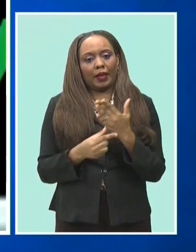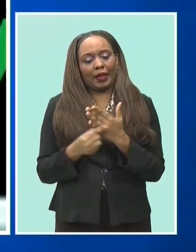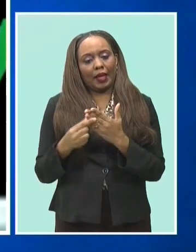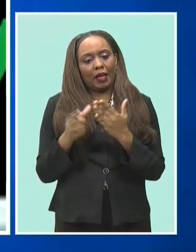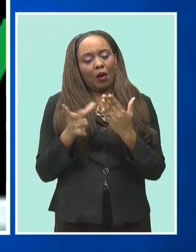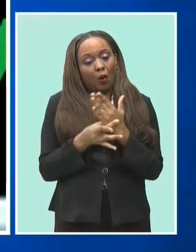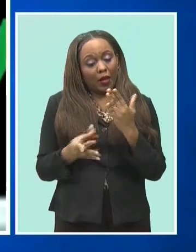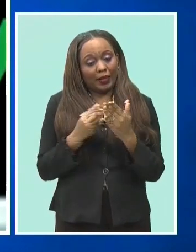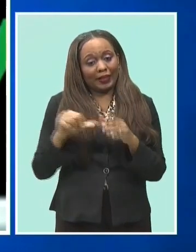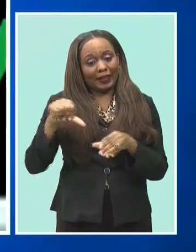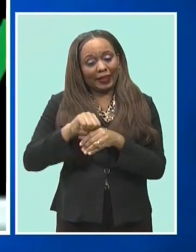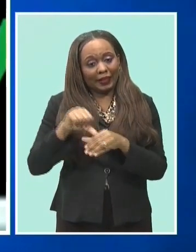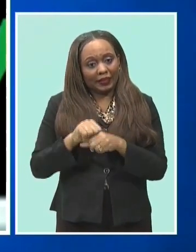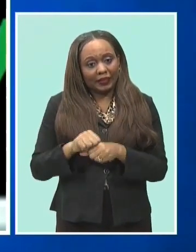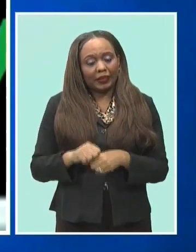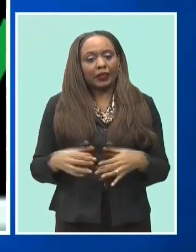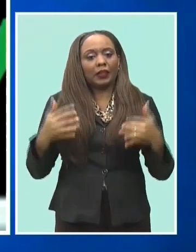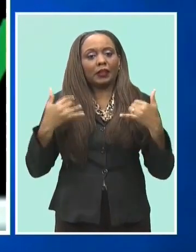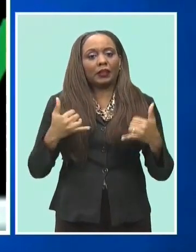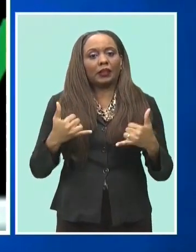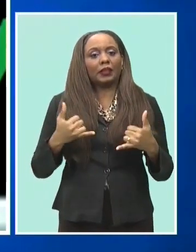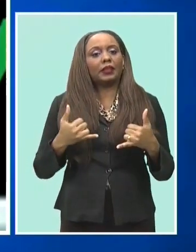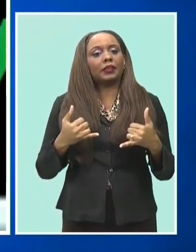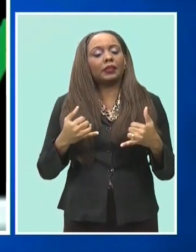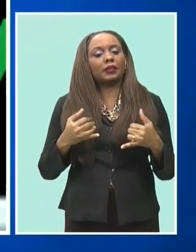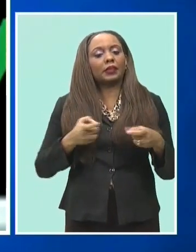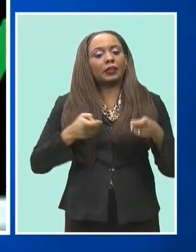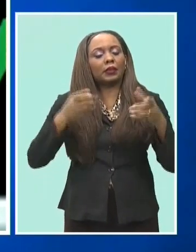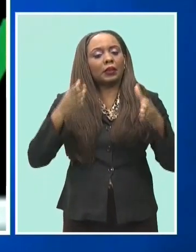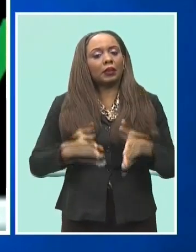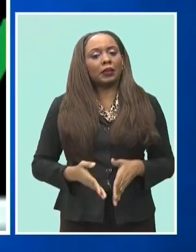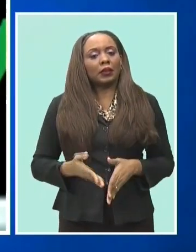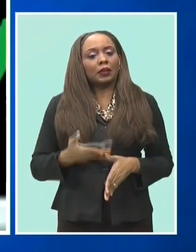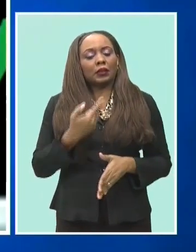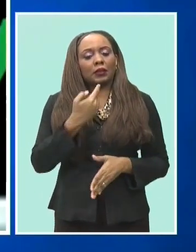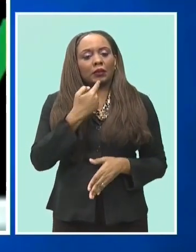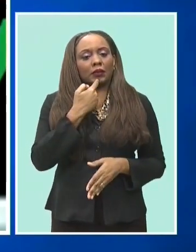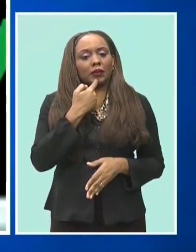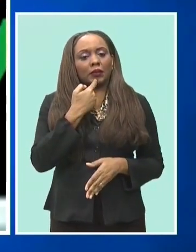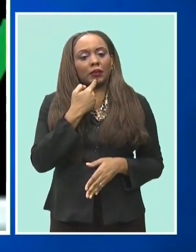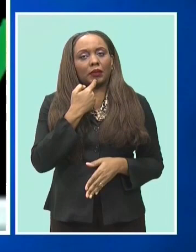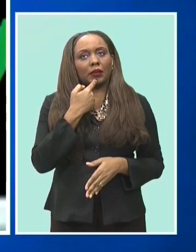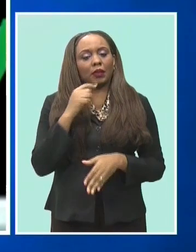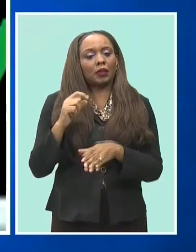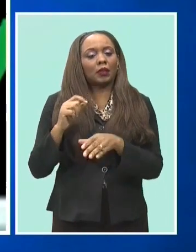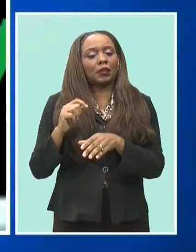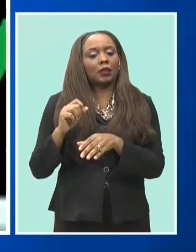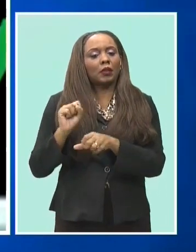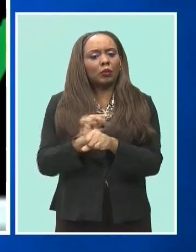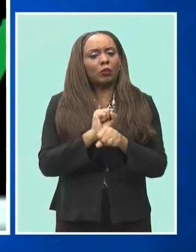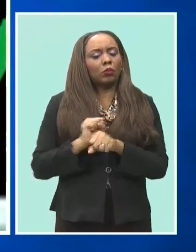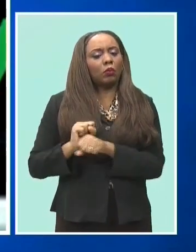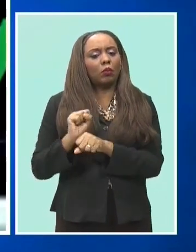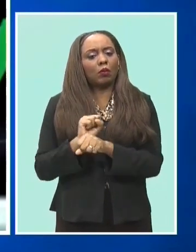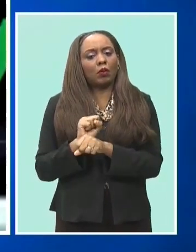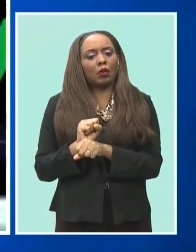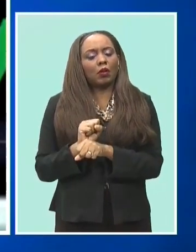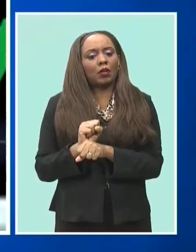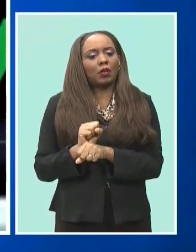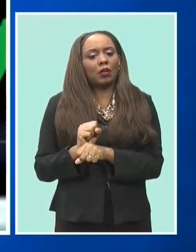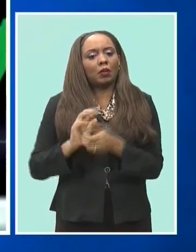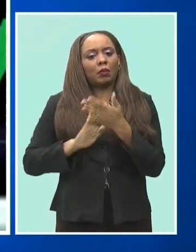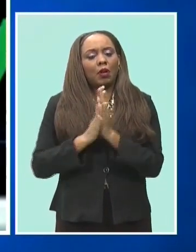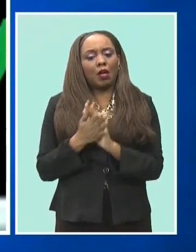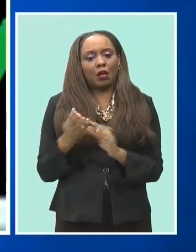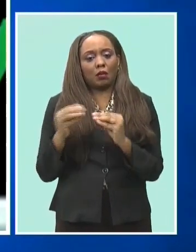morning show, Guyana Today, Director General of the GCAA, Egbert Field, stated the work of the agency becomes even more complex as